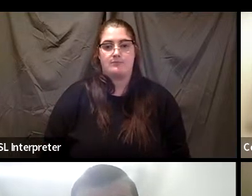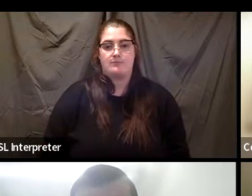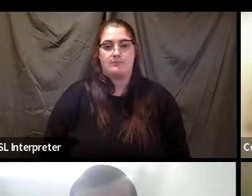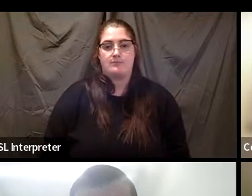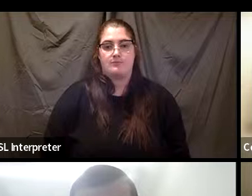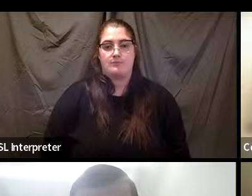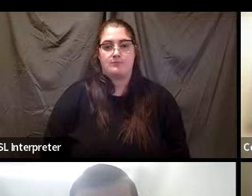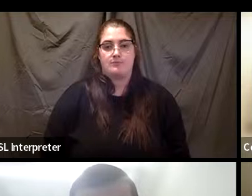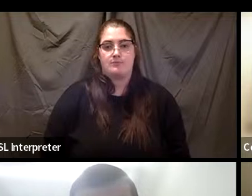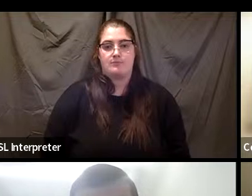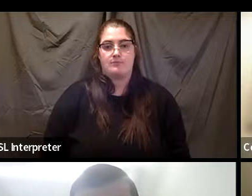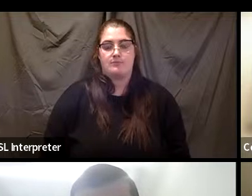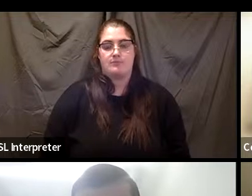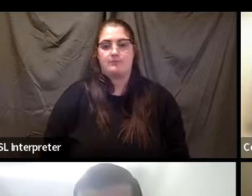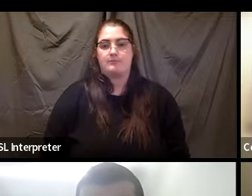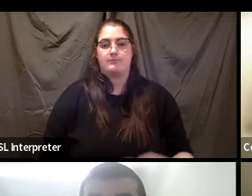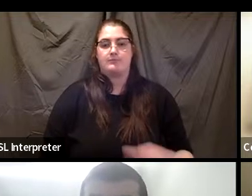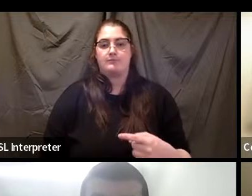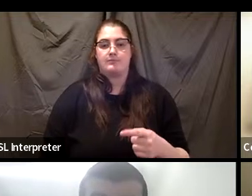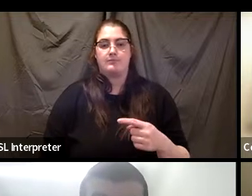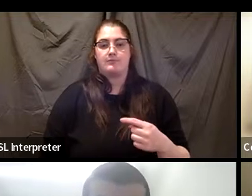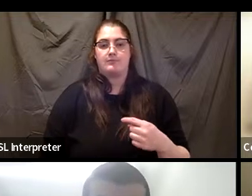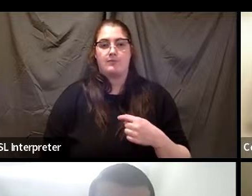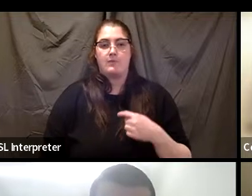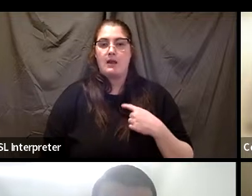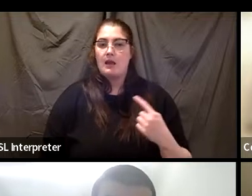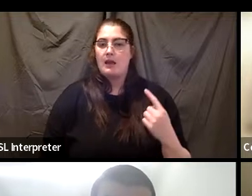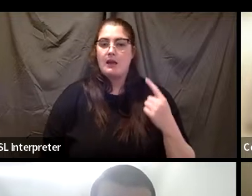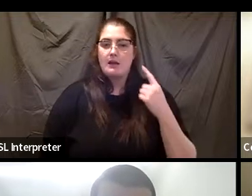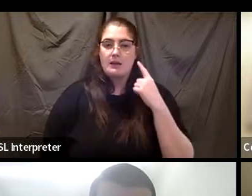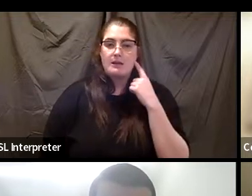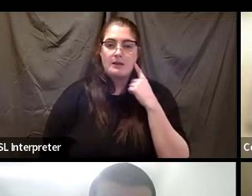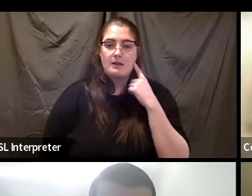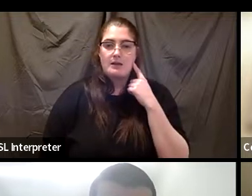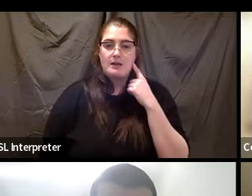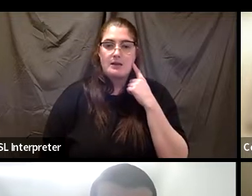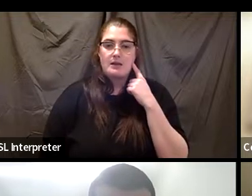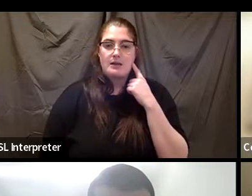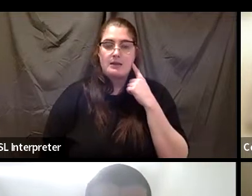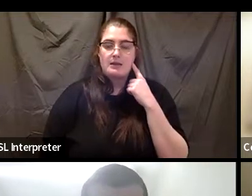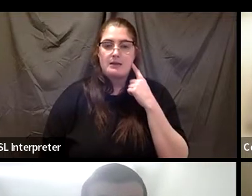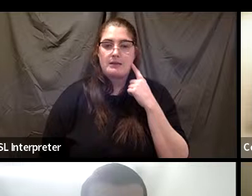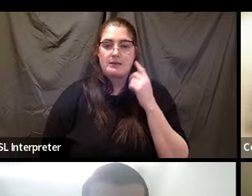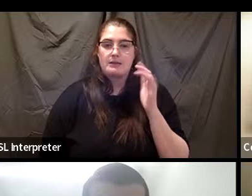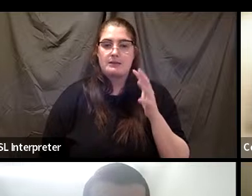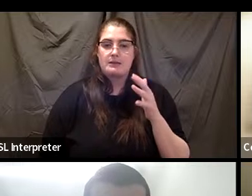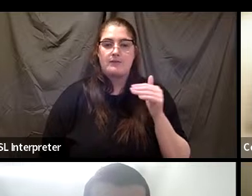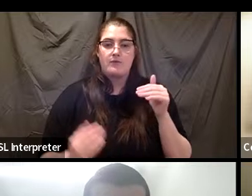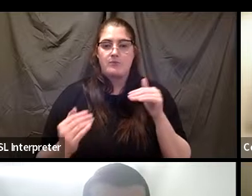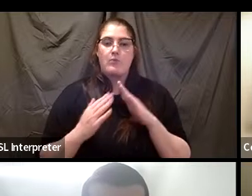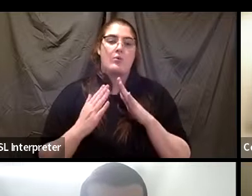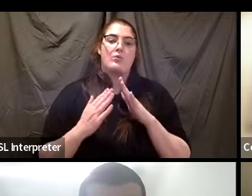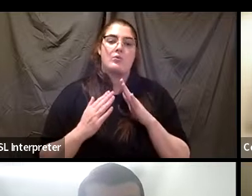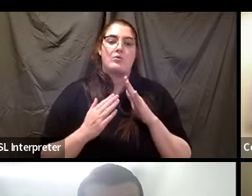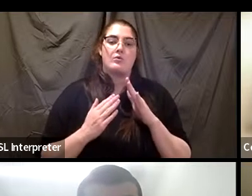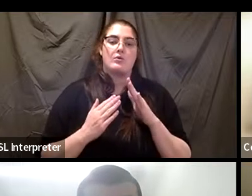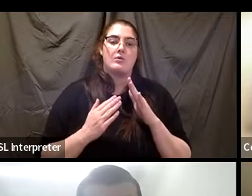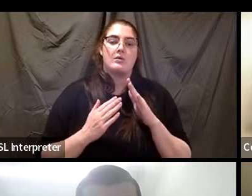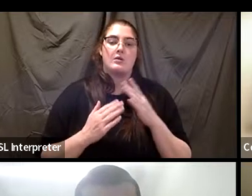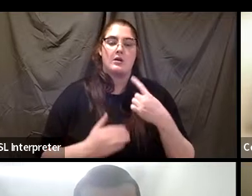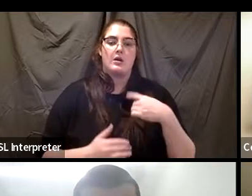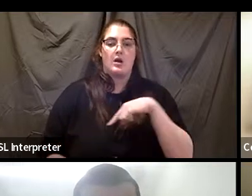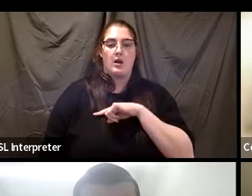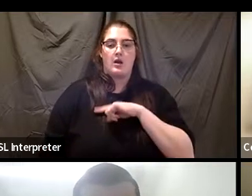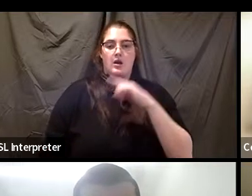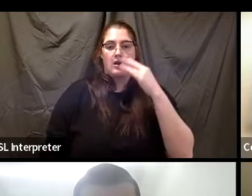We've I think it's a kind of a I guess a approach. I guess our